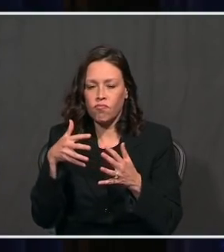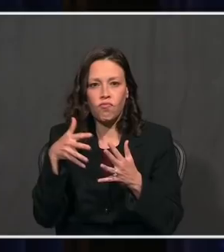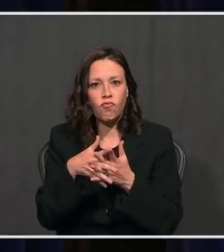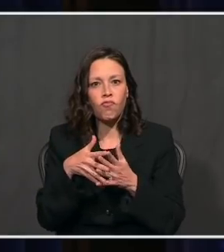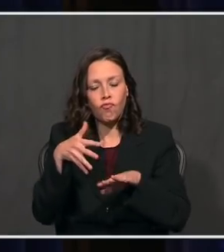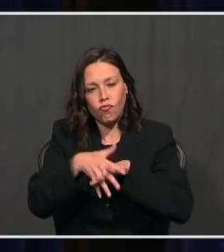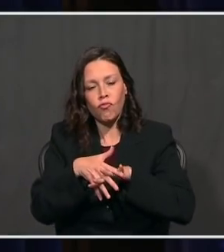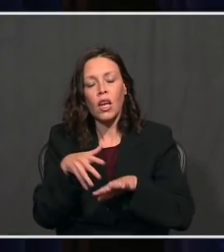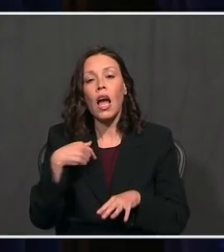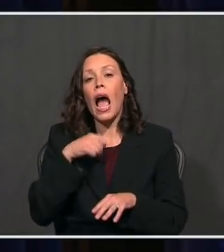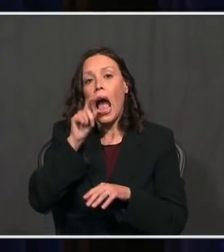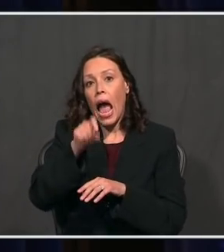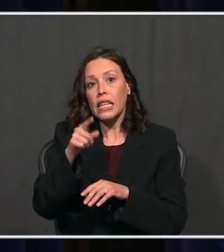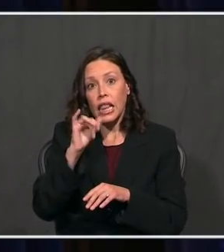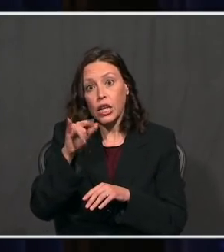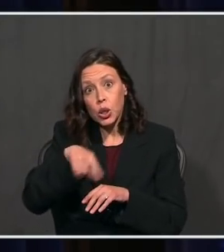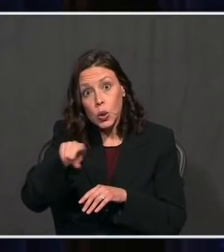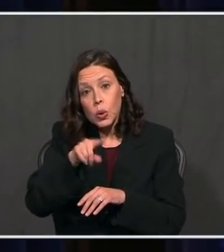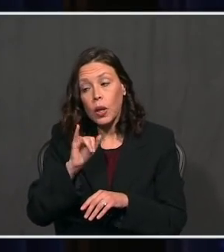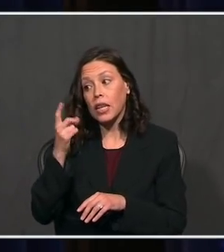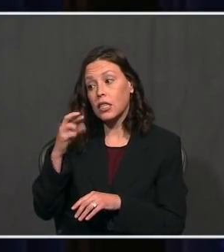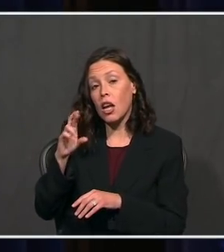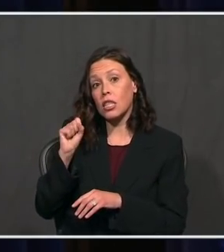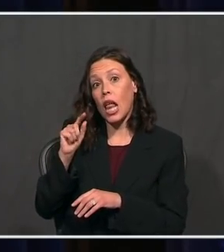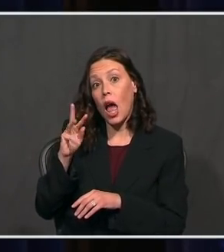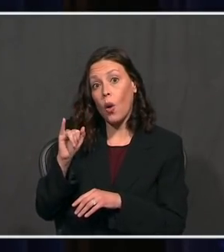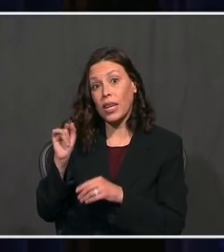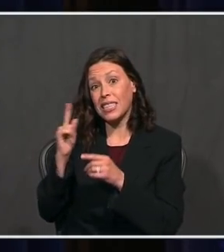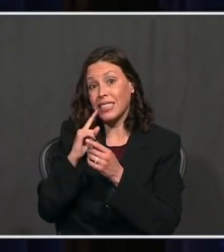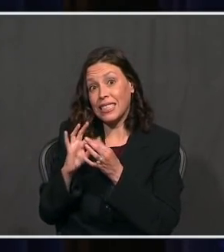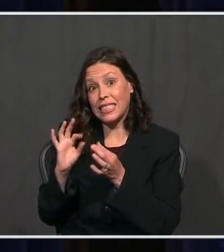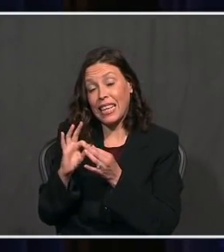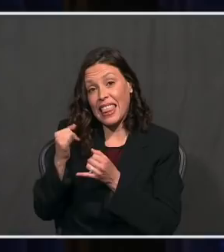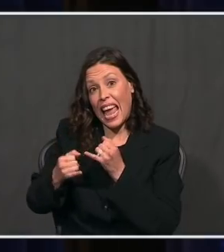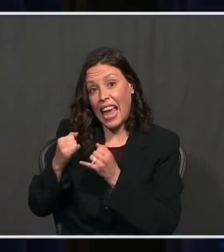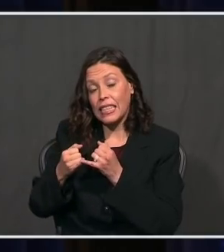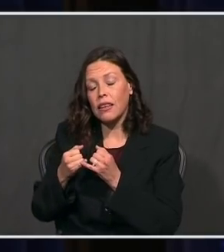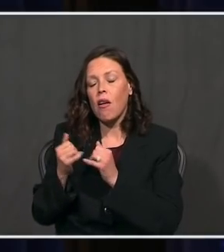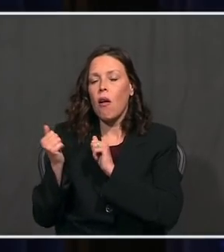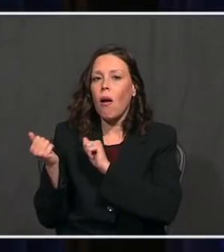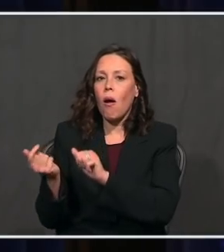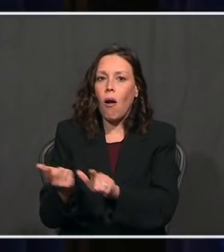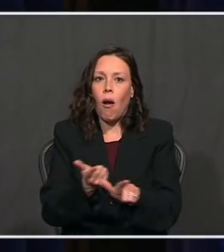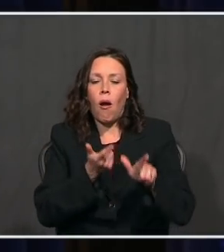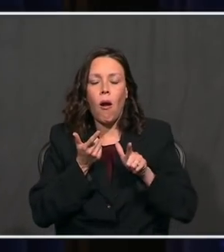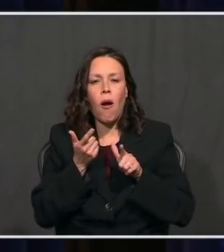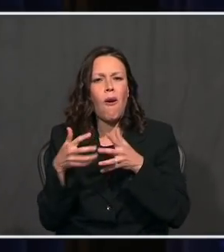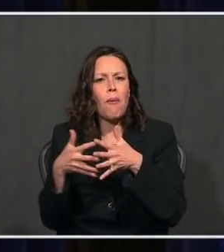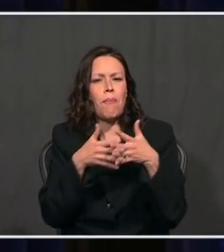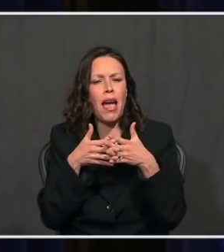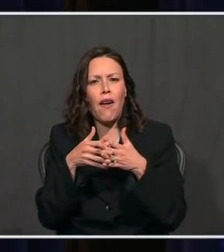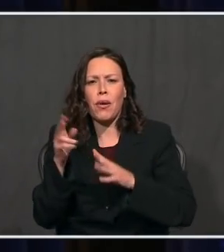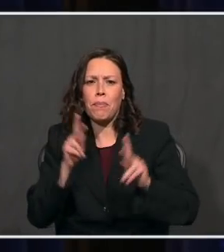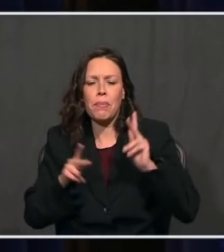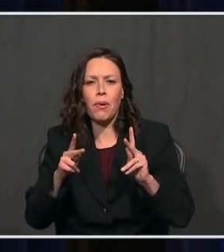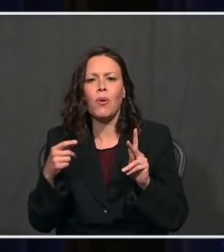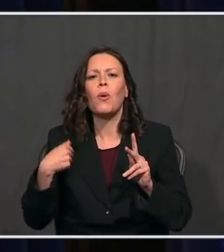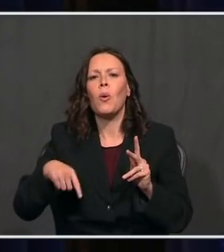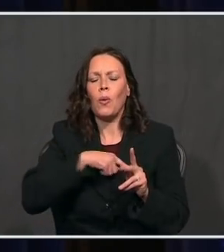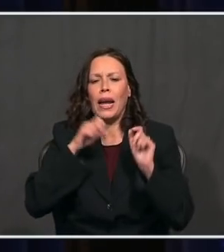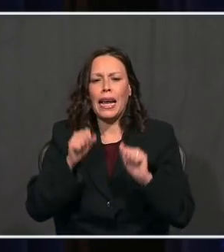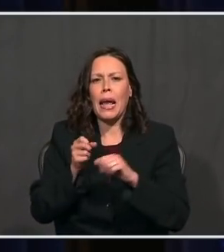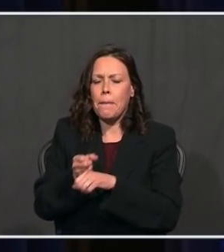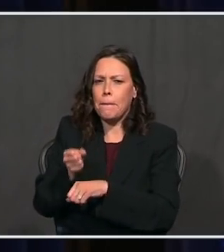for you, as Dr. Slawi said at the end, right, all of us, the American people, we can beat